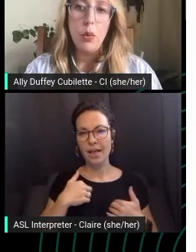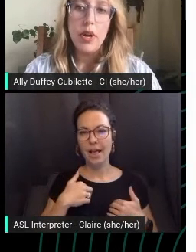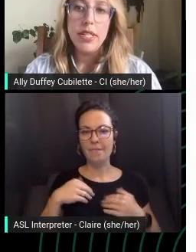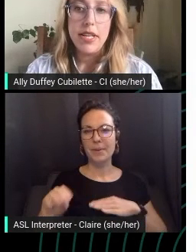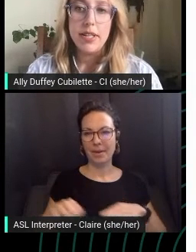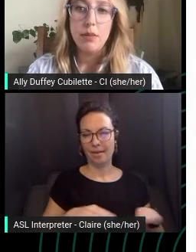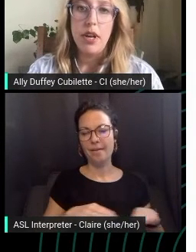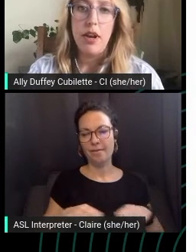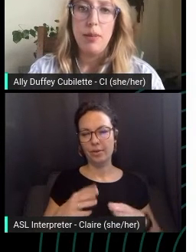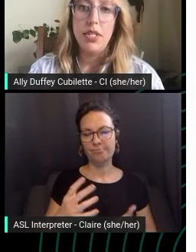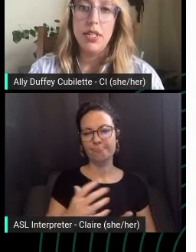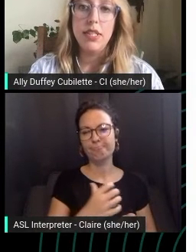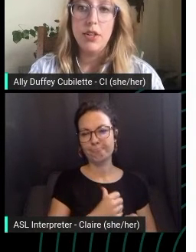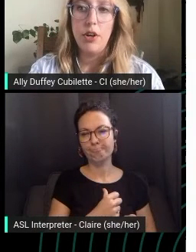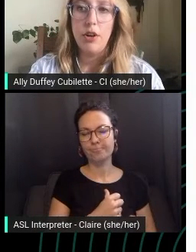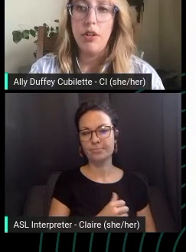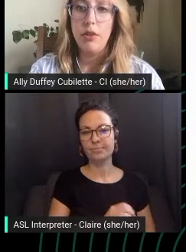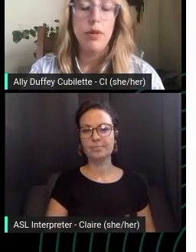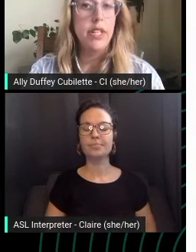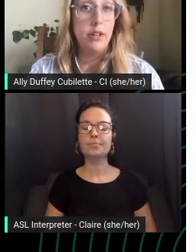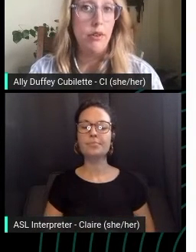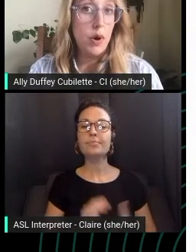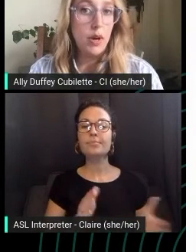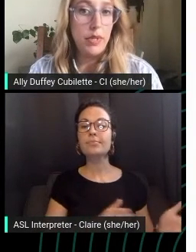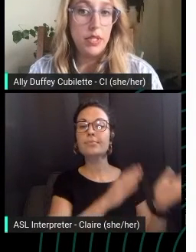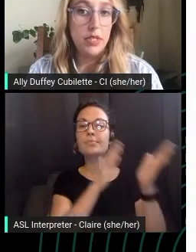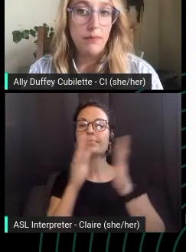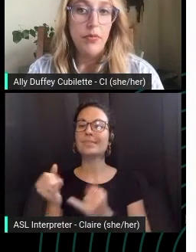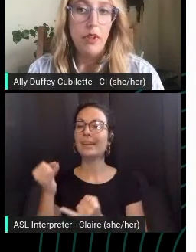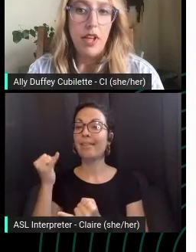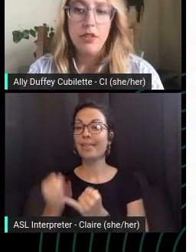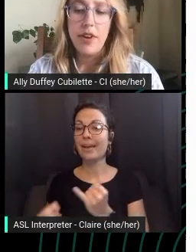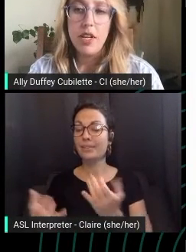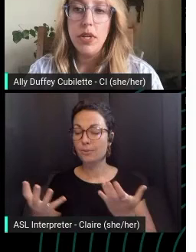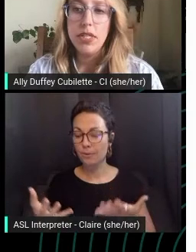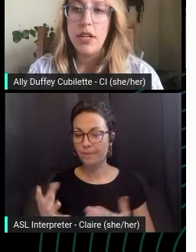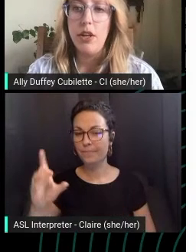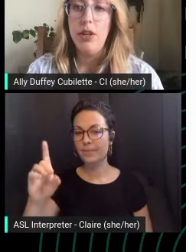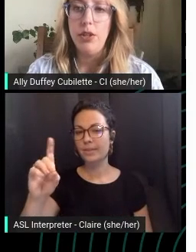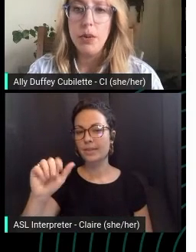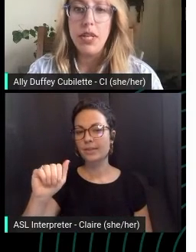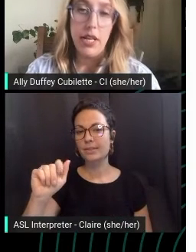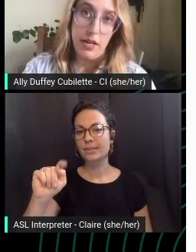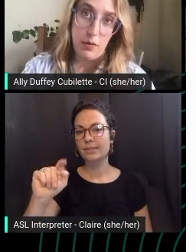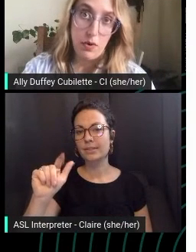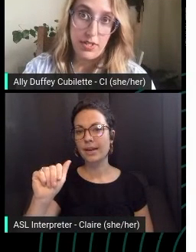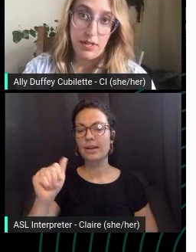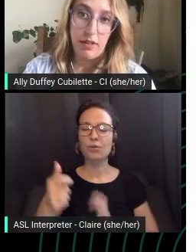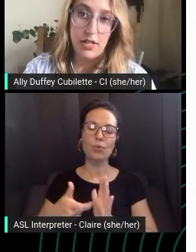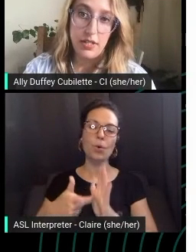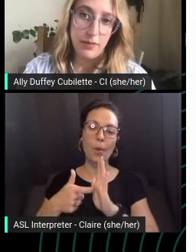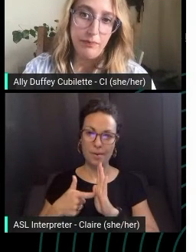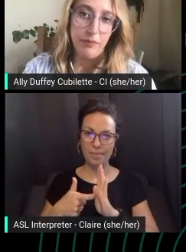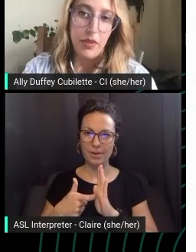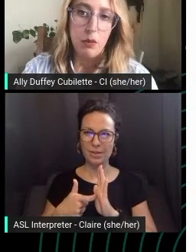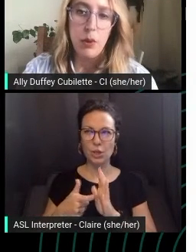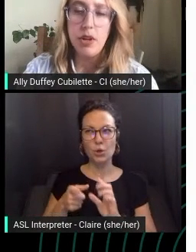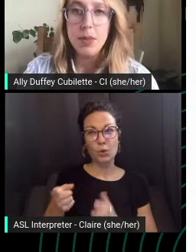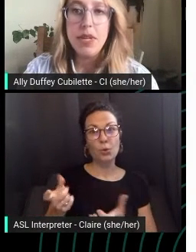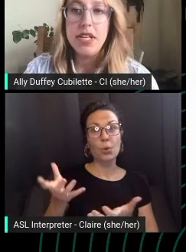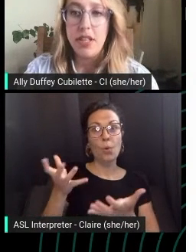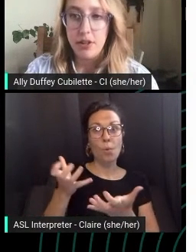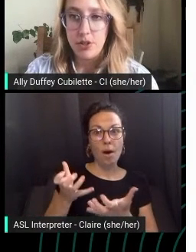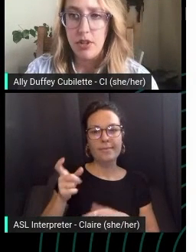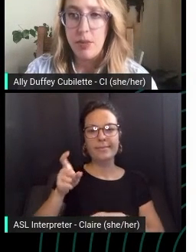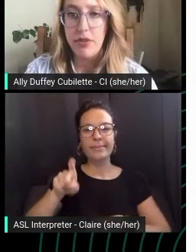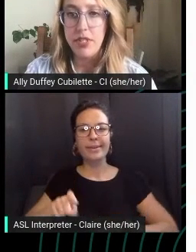Finally, you'll want to take some time to consider your data requirements and defining what data you need and want to collect. We want